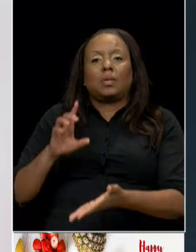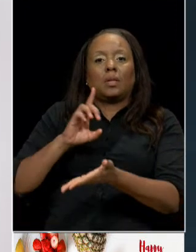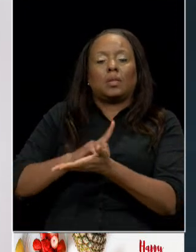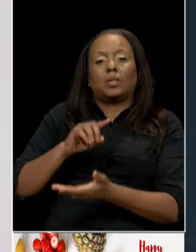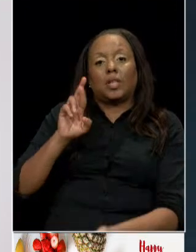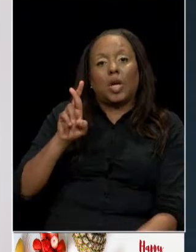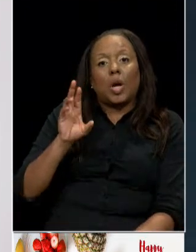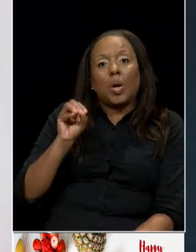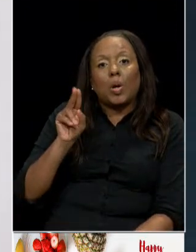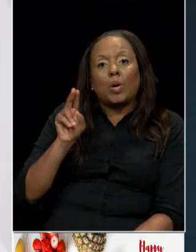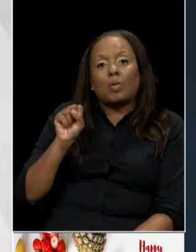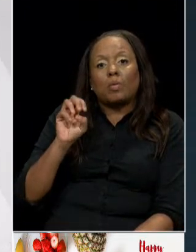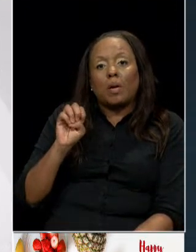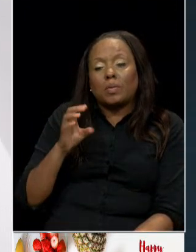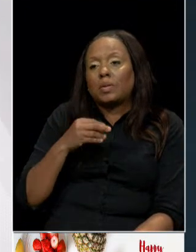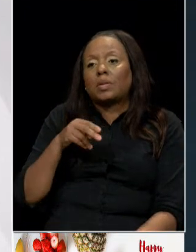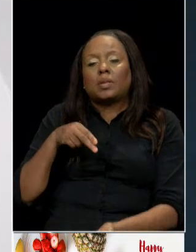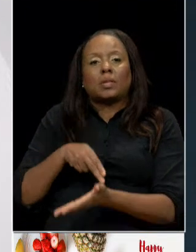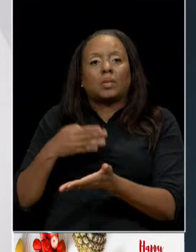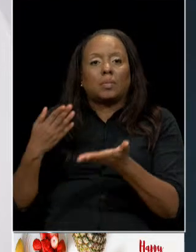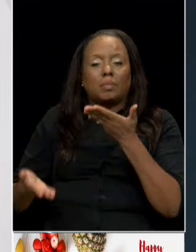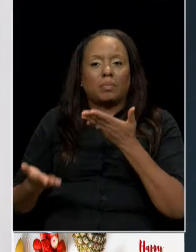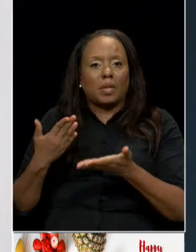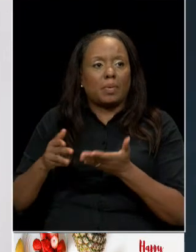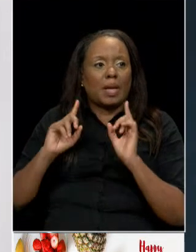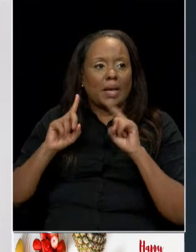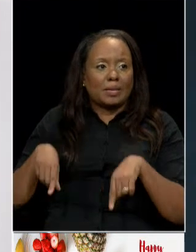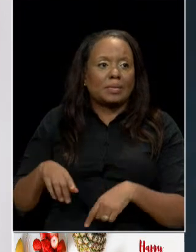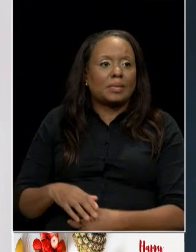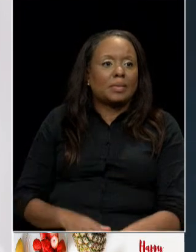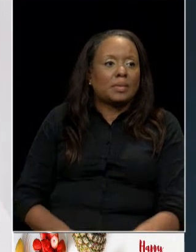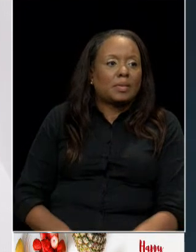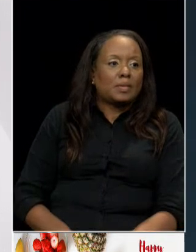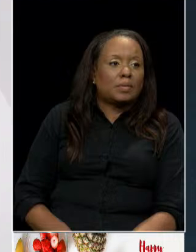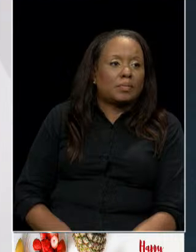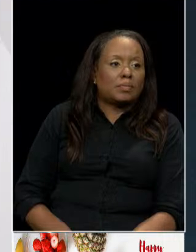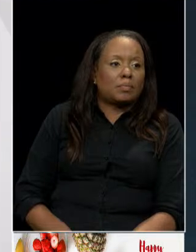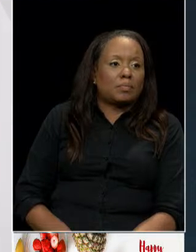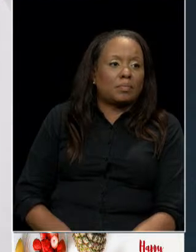you and Nurse Bushell could perhaps take that quickly.